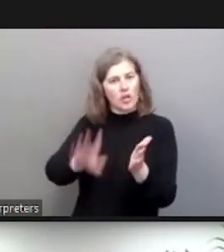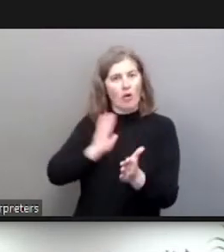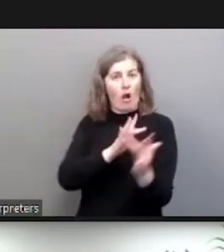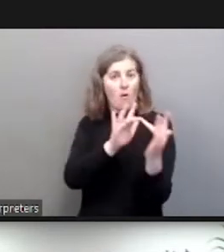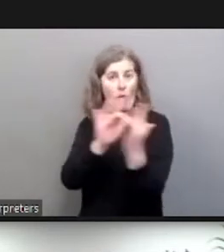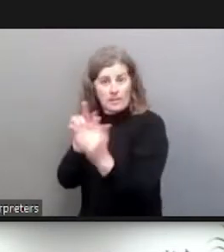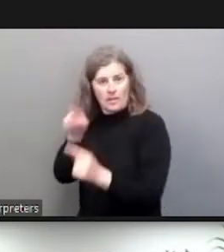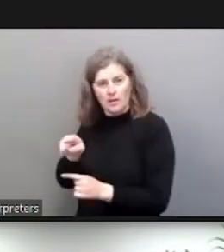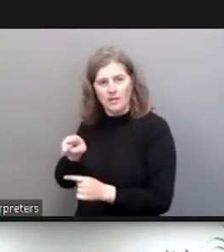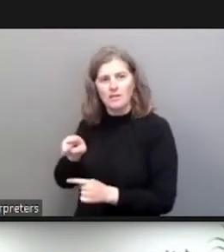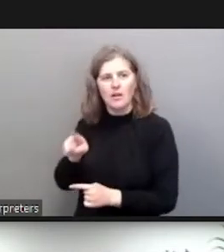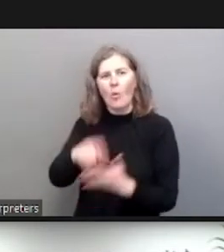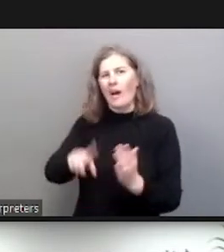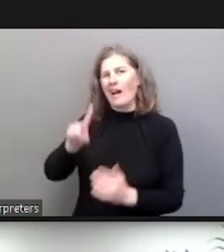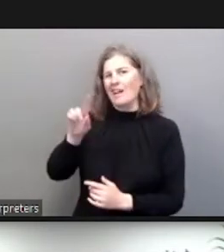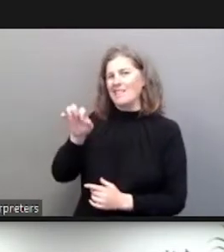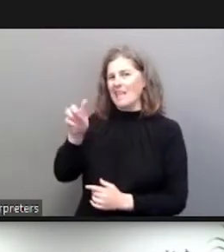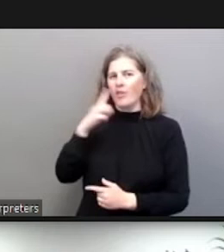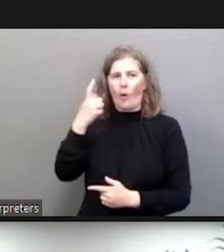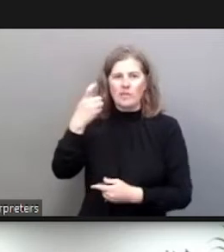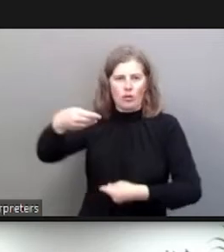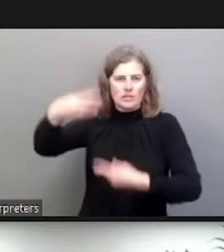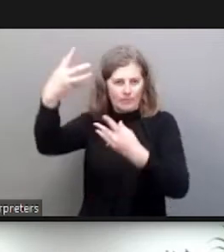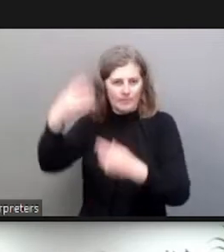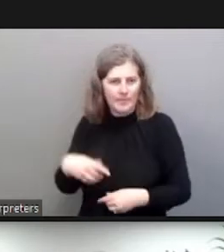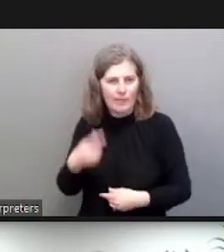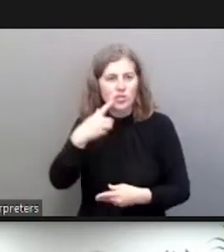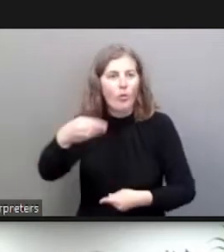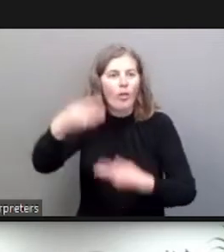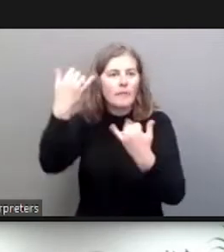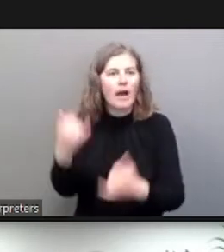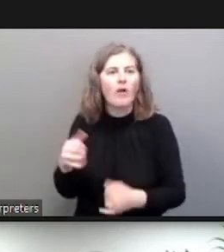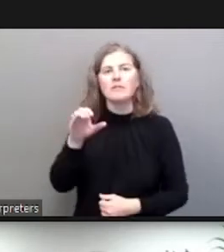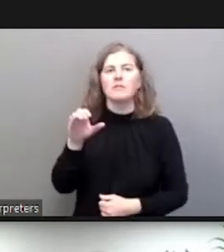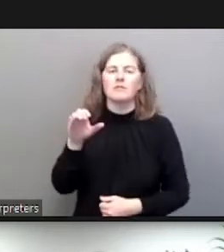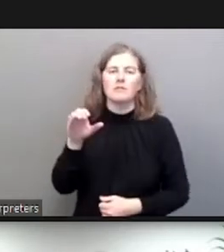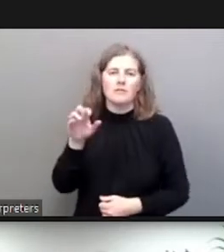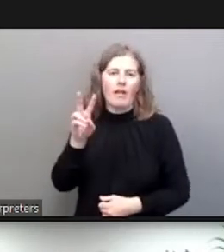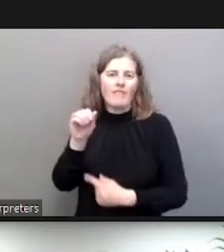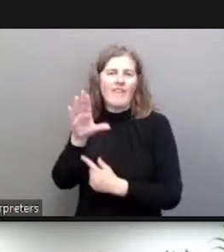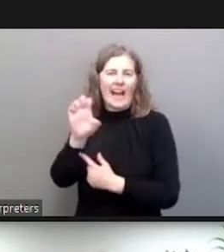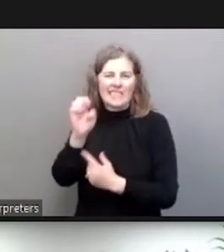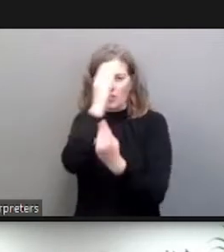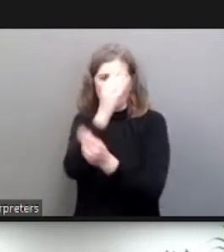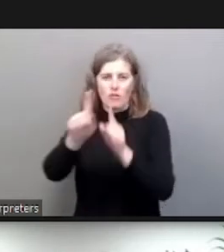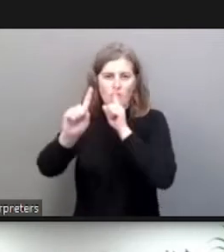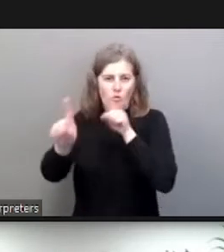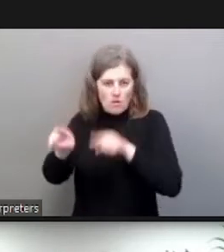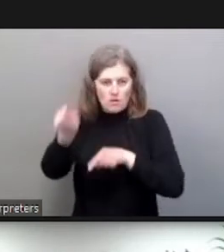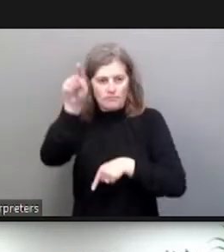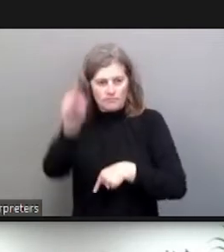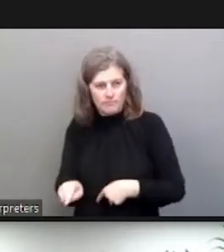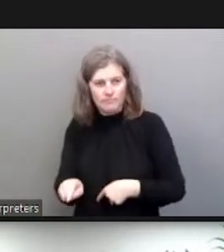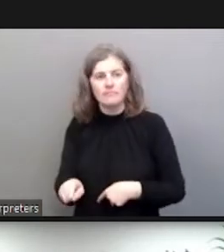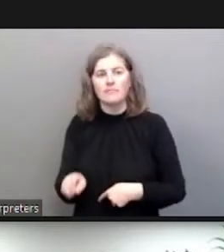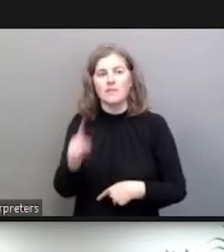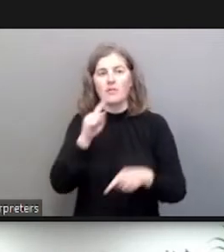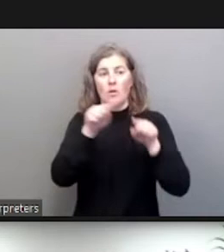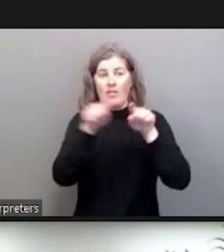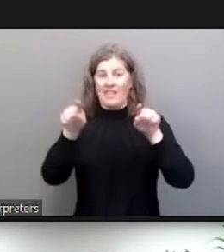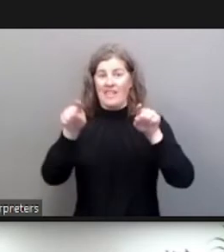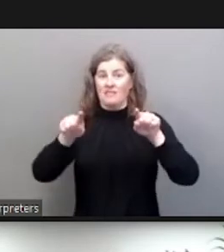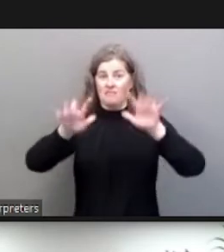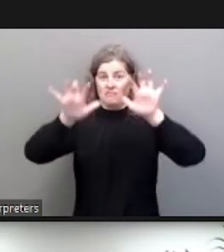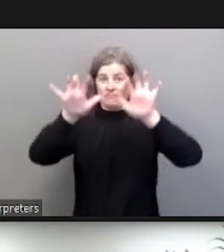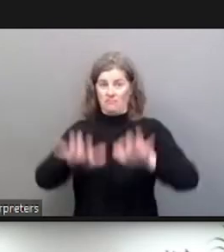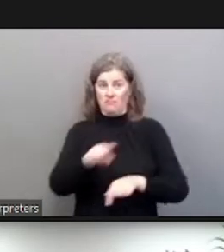the one that David always pulls up. So I'm just pulling up the vaccine reports here. And so if you go down to this set, you